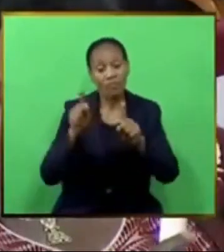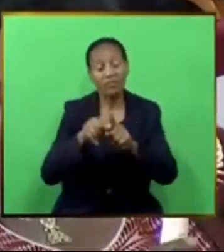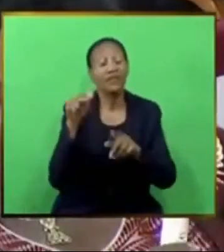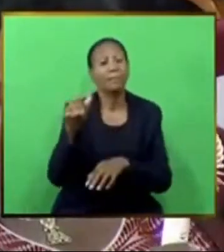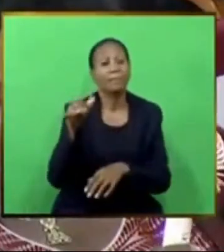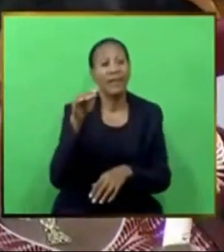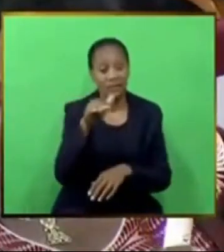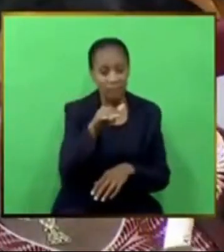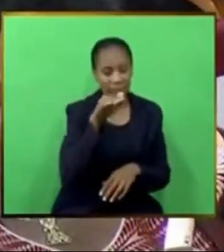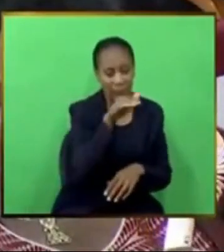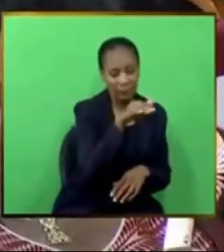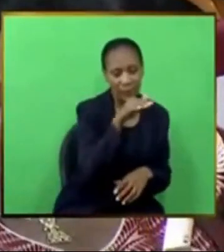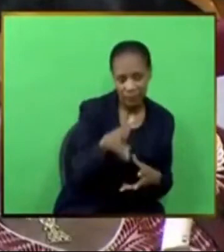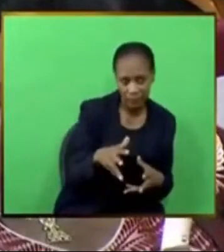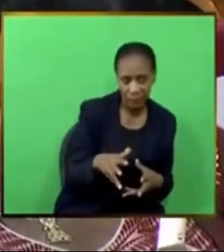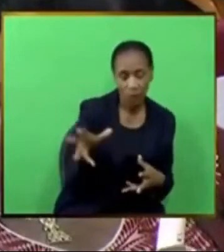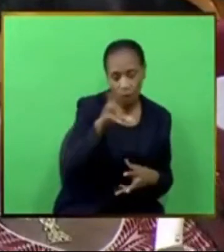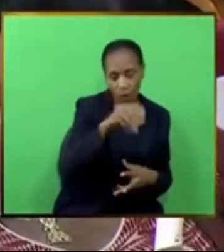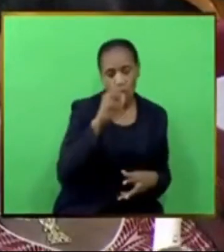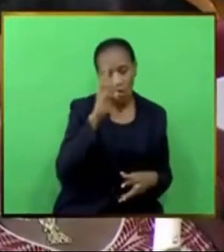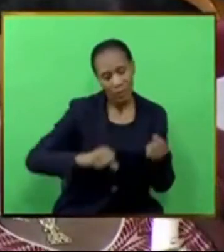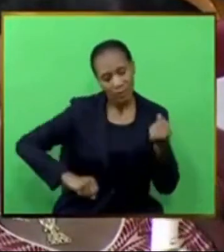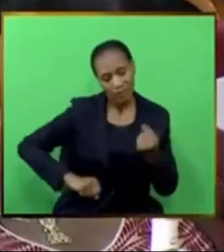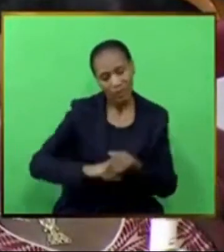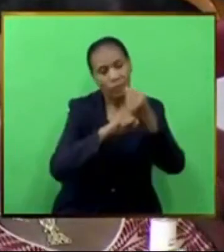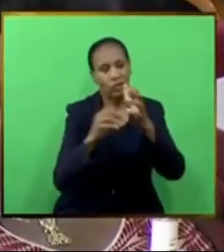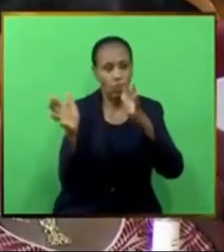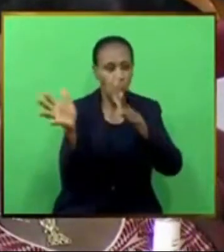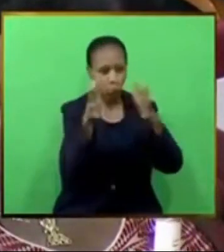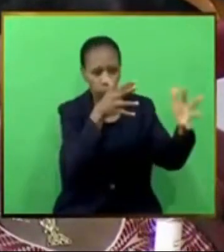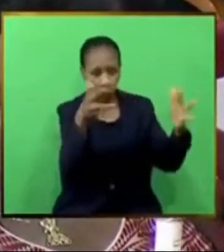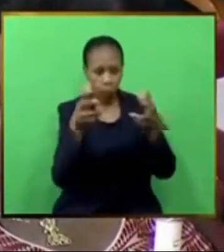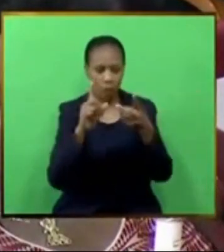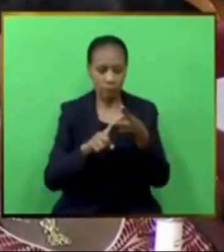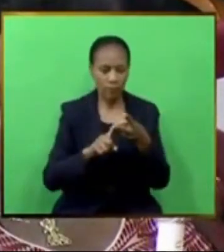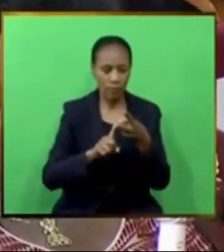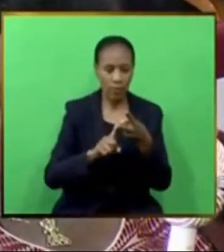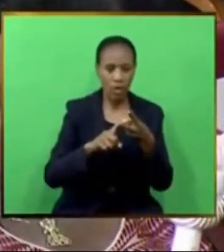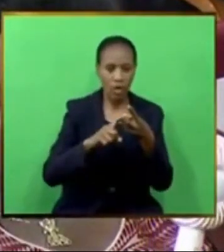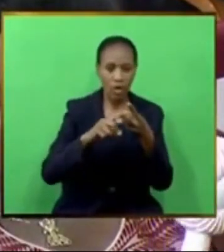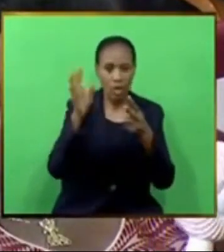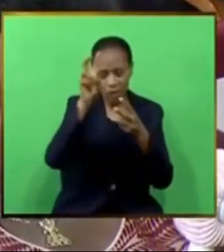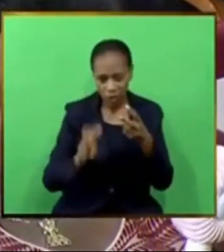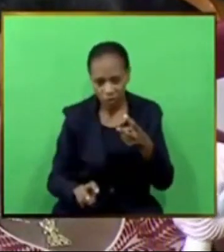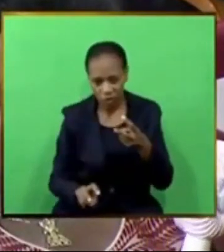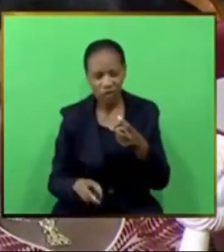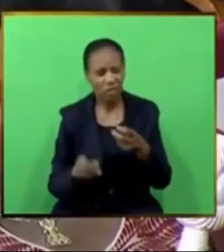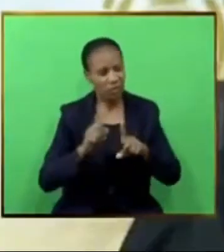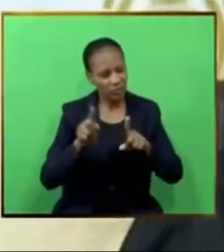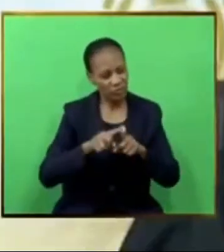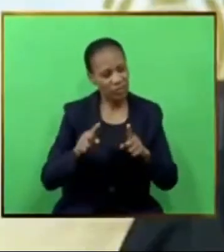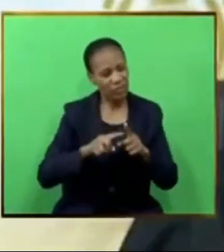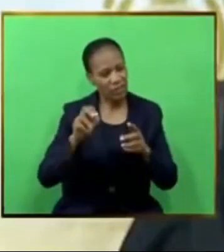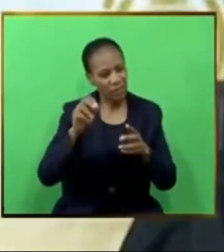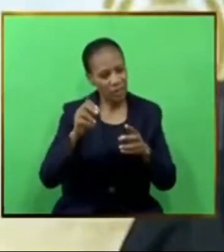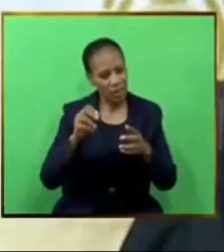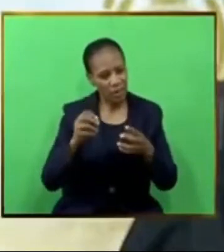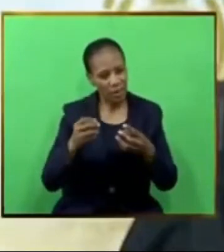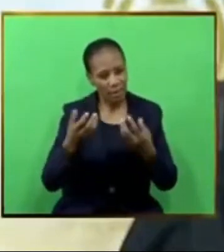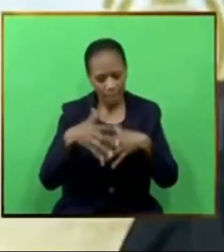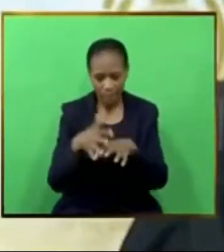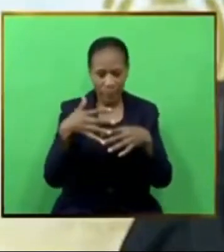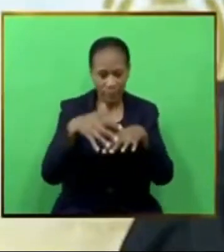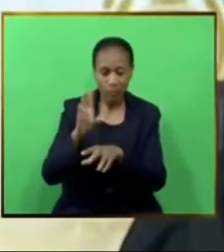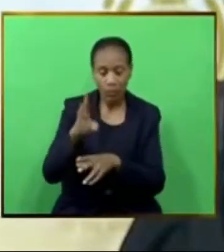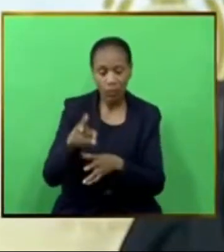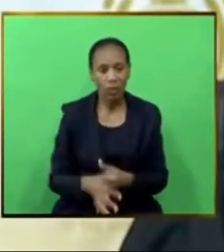international finance institutions to support climate change, energy, and just transition objectives. We are actively